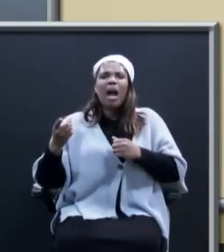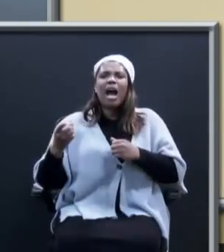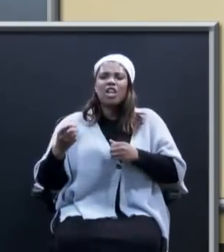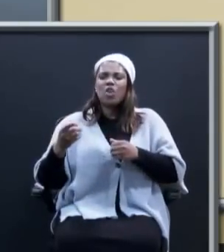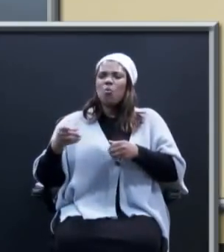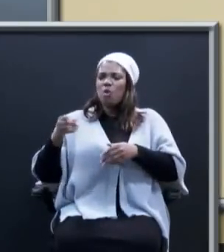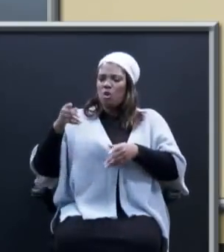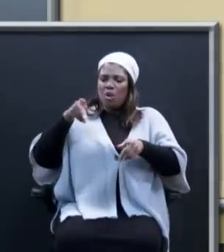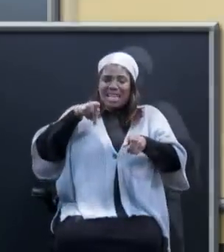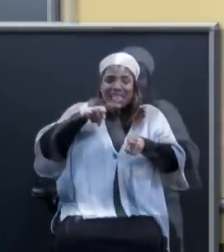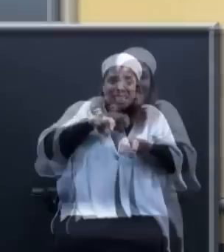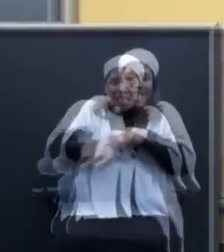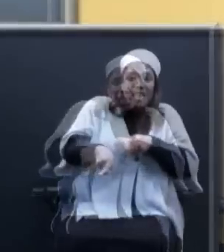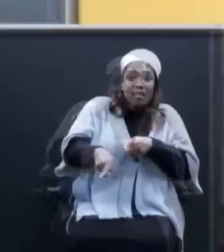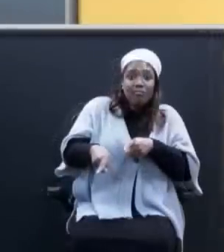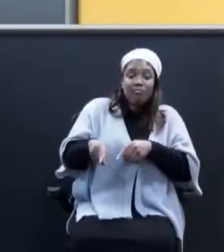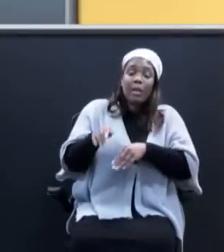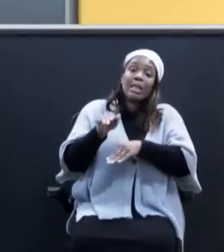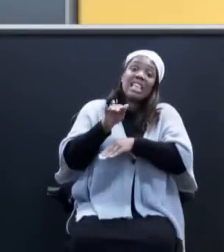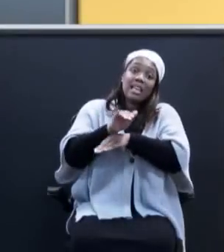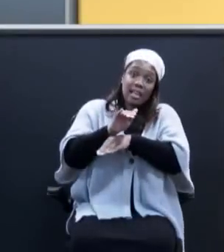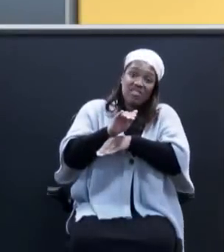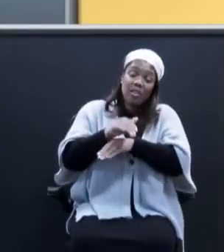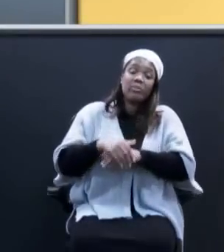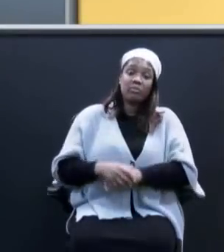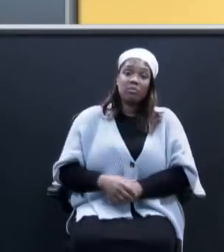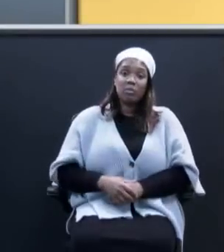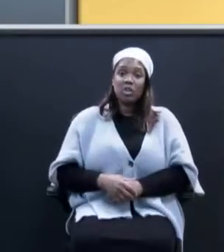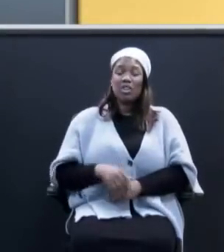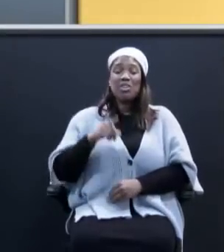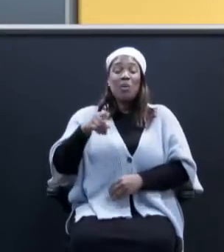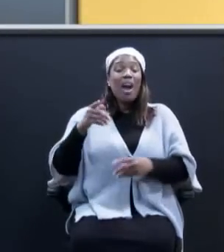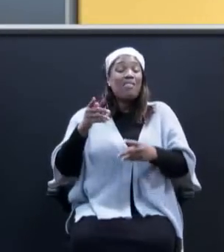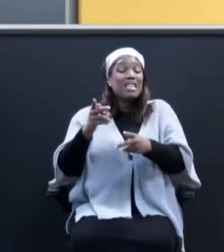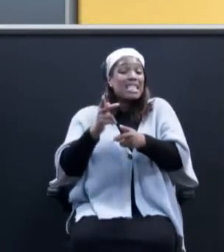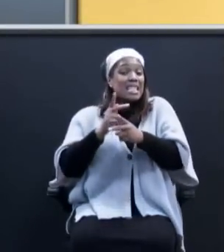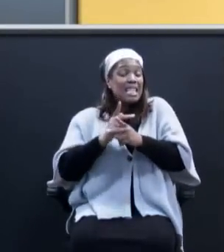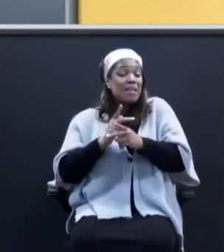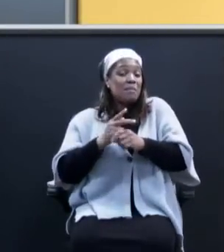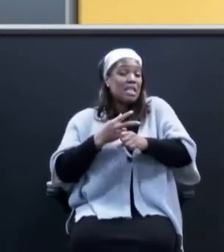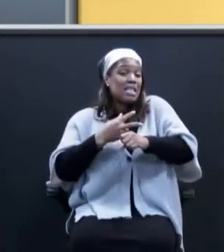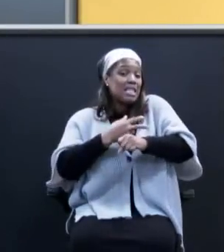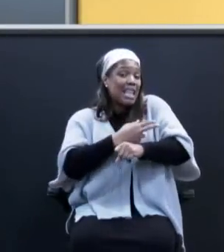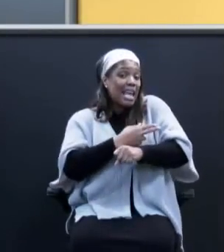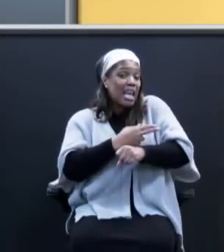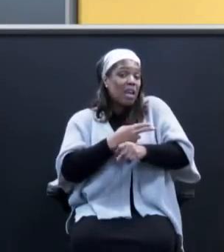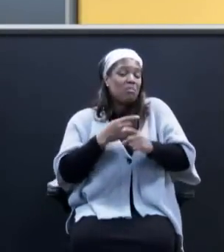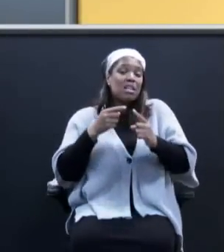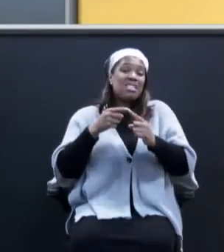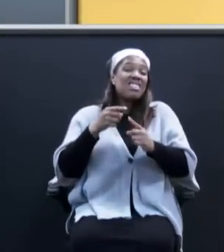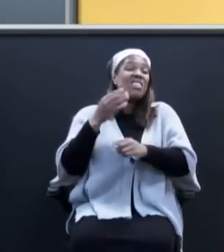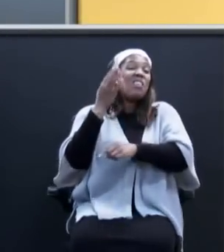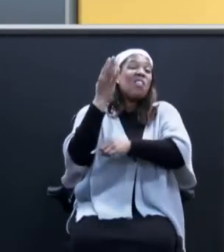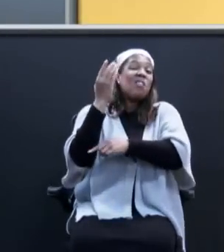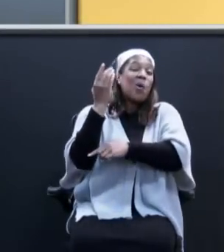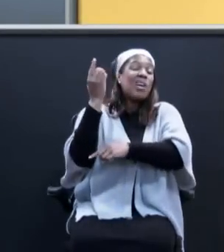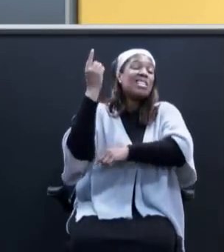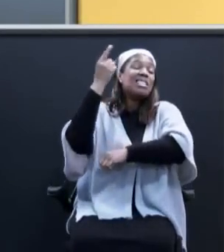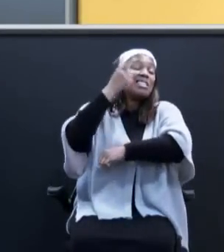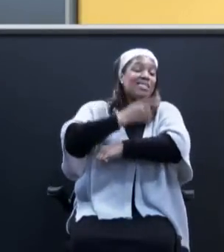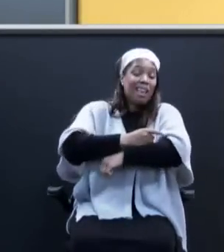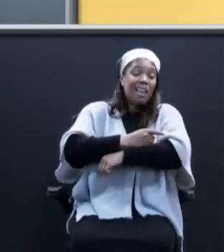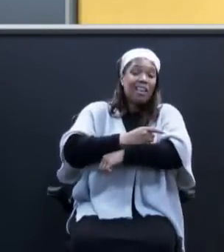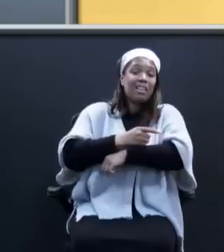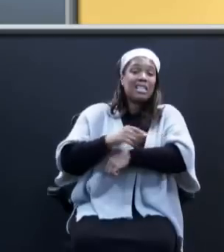kill it in the evening. Now, this lamb, you got to keep it up until the 14th day of the month Abib, the same month. And